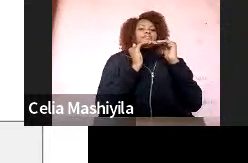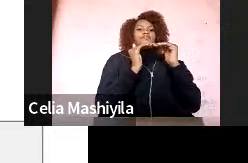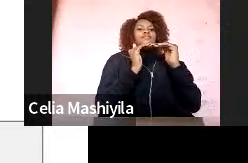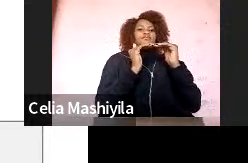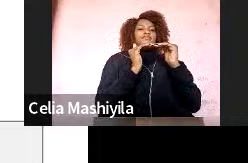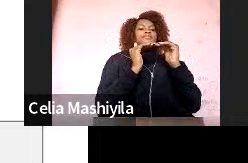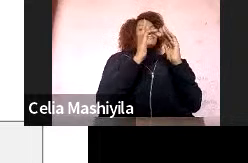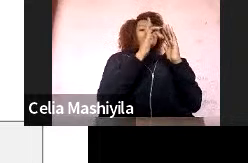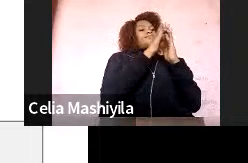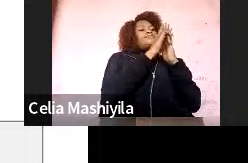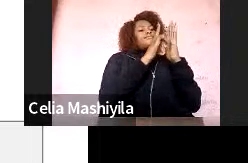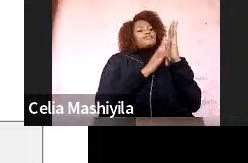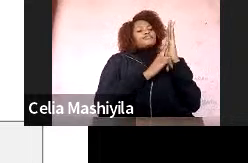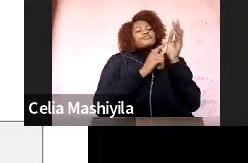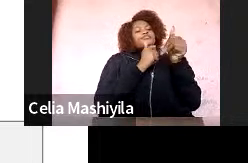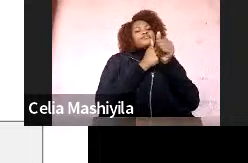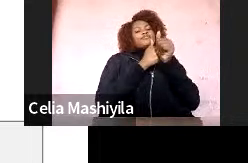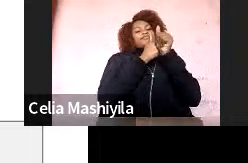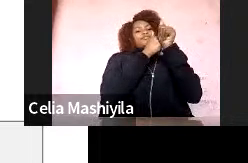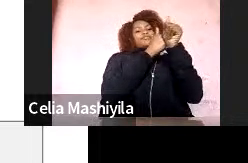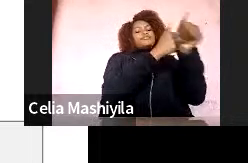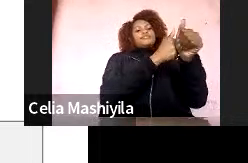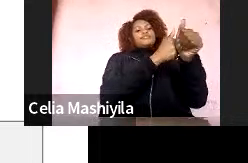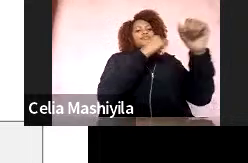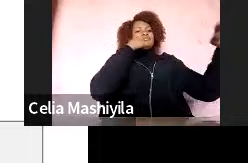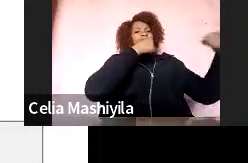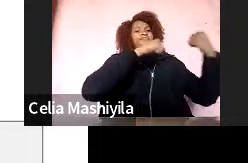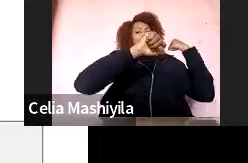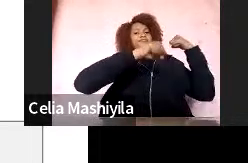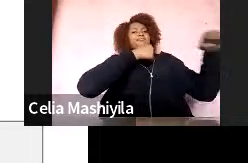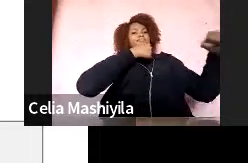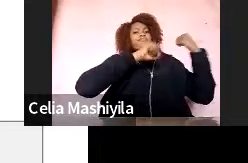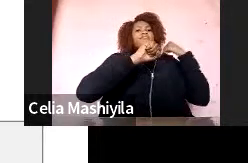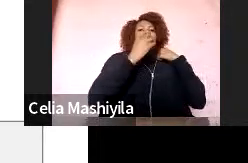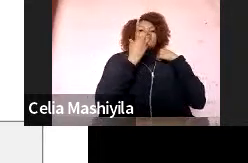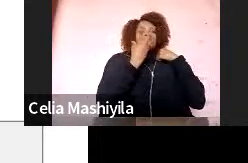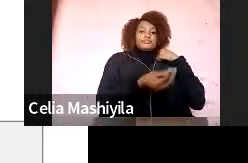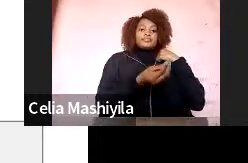law to resolve the dispute between